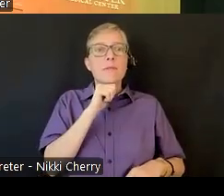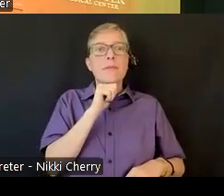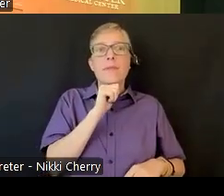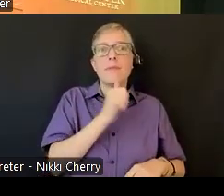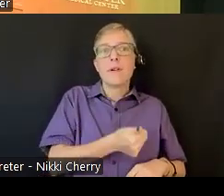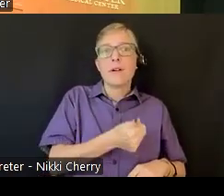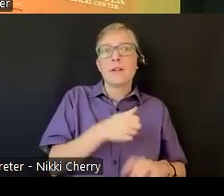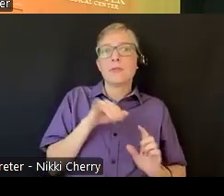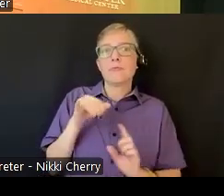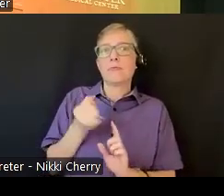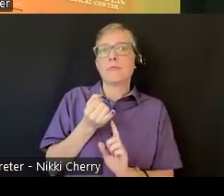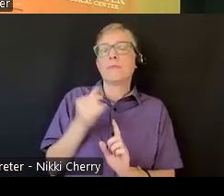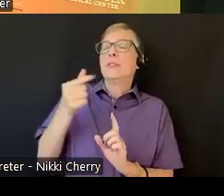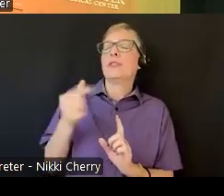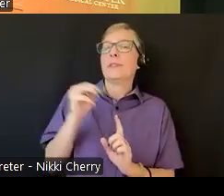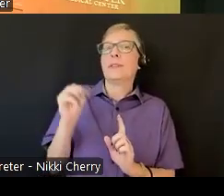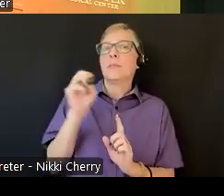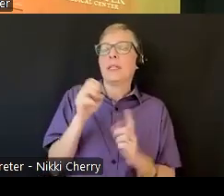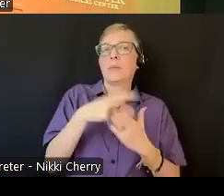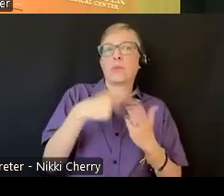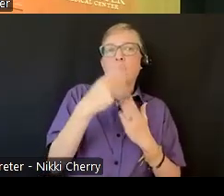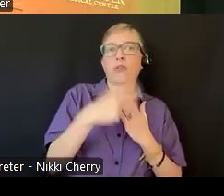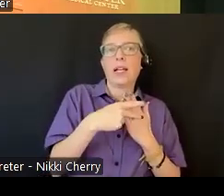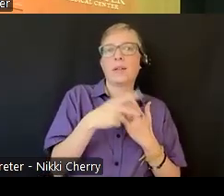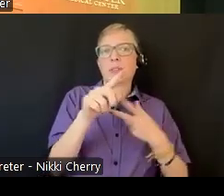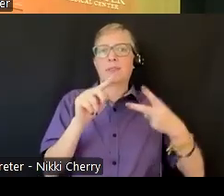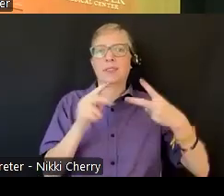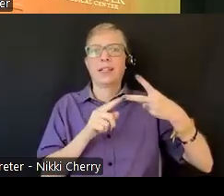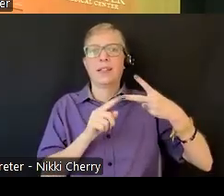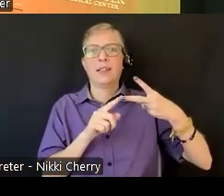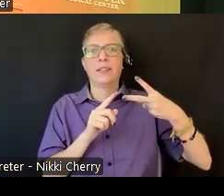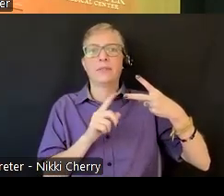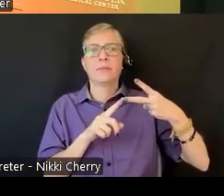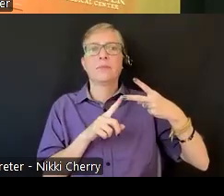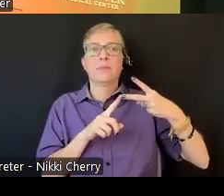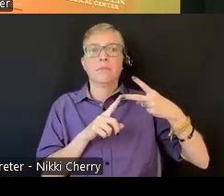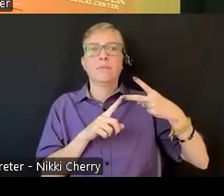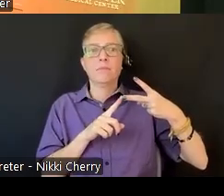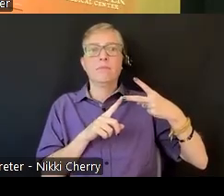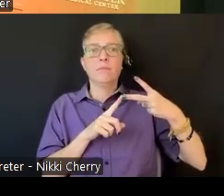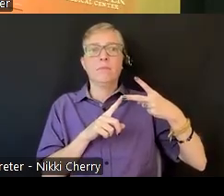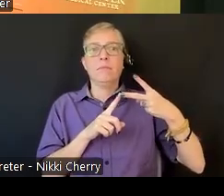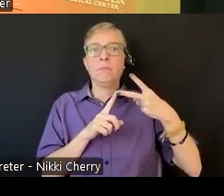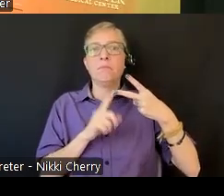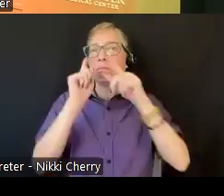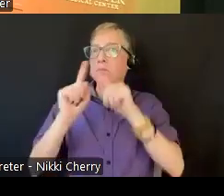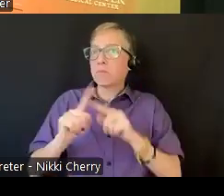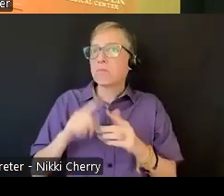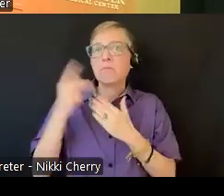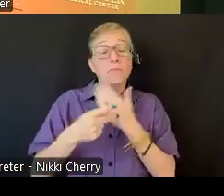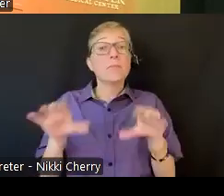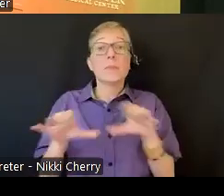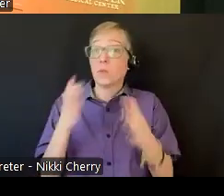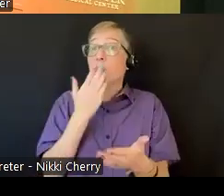programs, master's level family therapy program, CASAC certificate programs, among others, are also doing very well